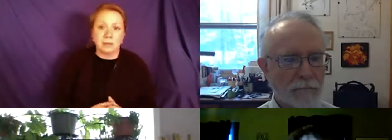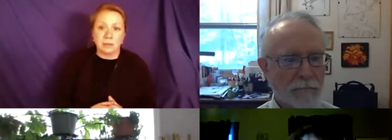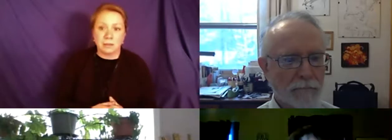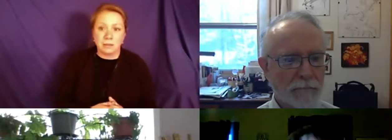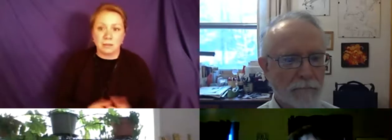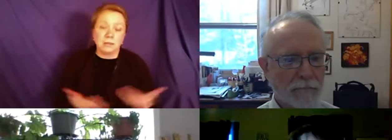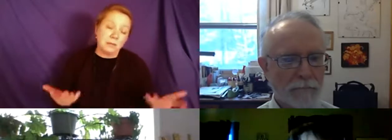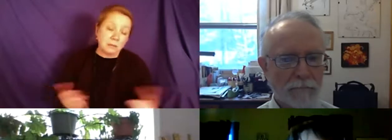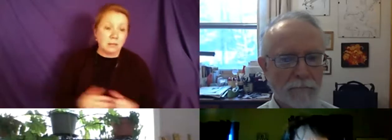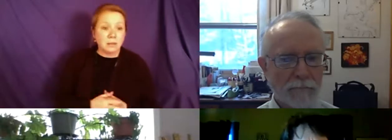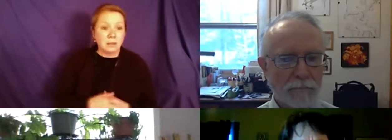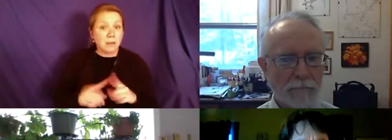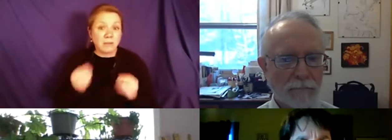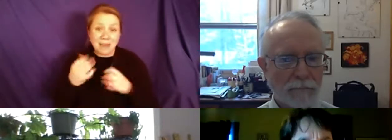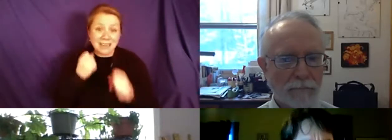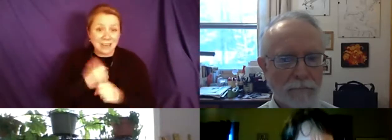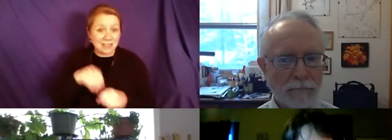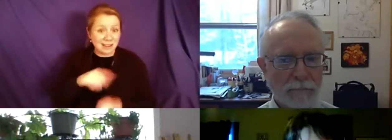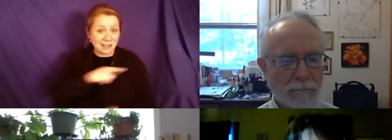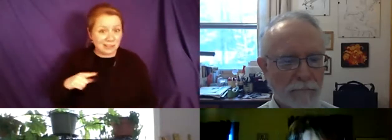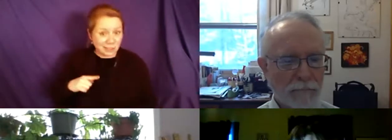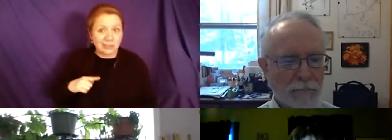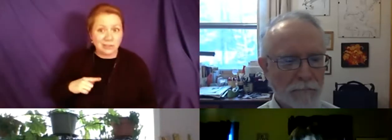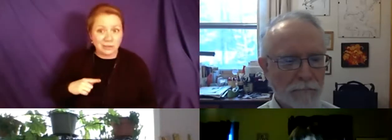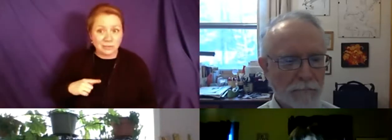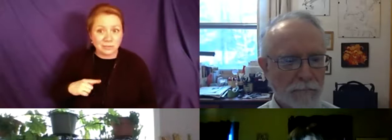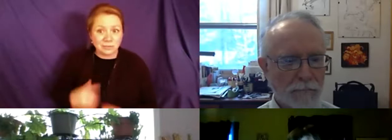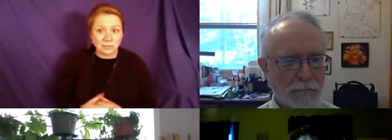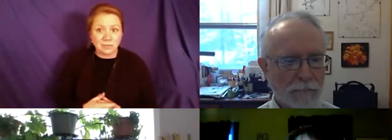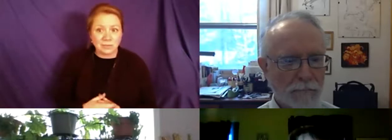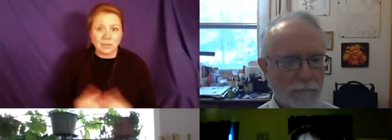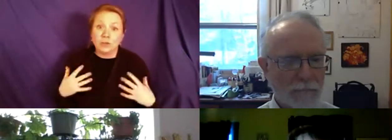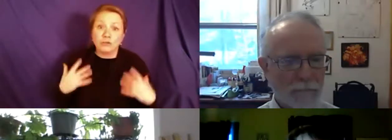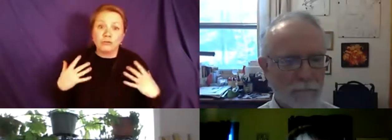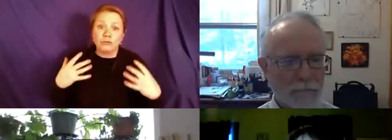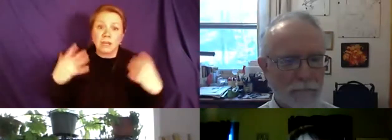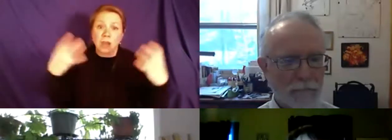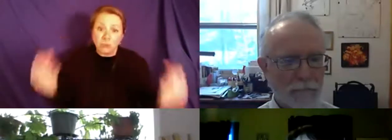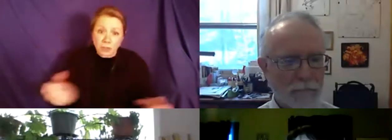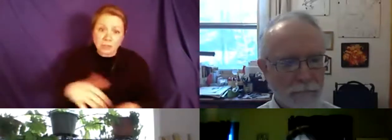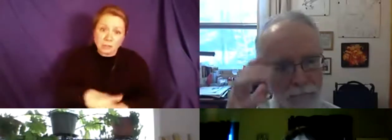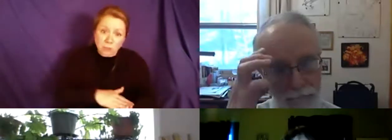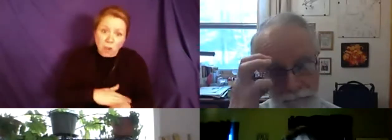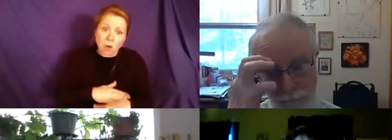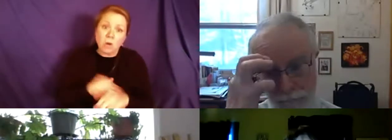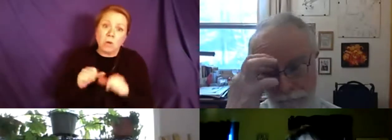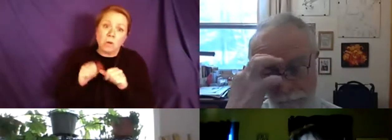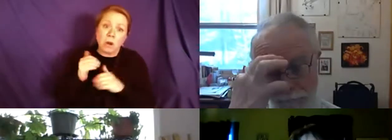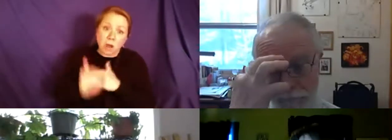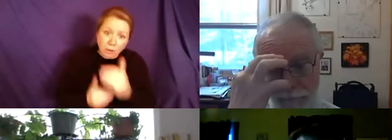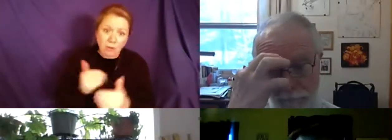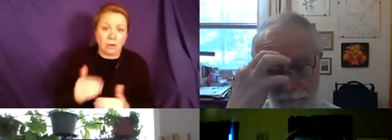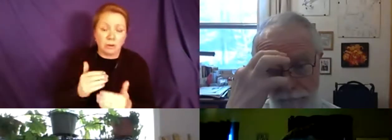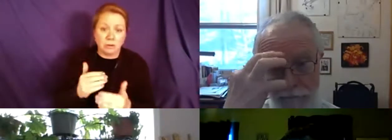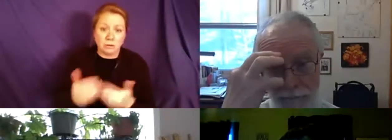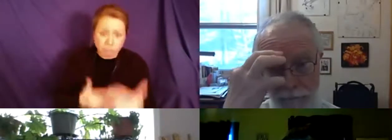But for many years in the legislature, and you know, it's recovery is a slow ongoing progress. And so for many years after I